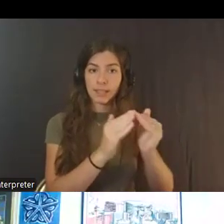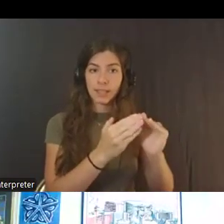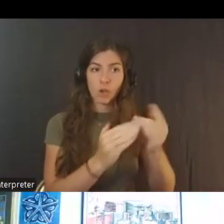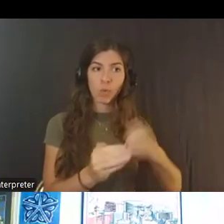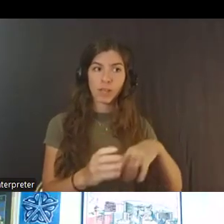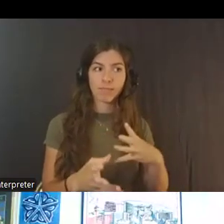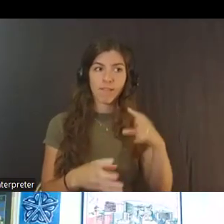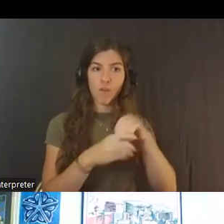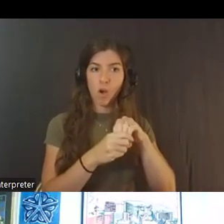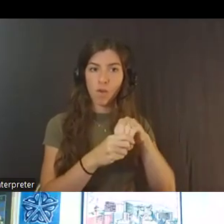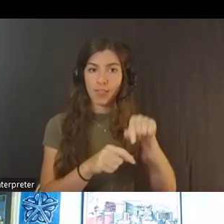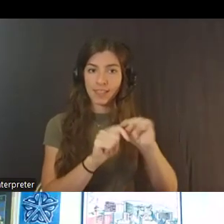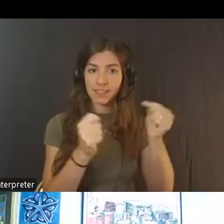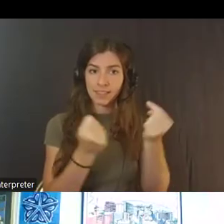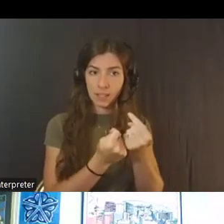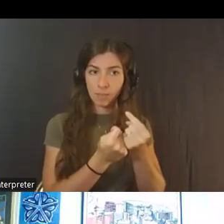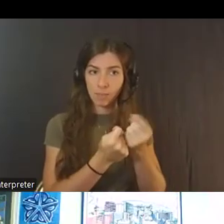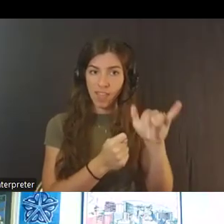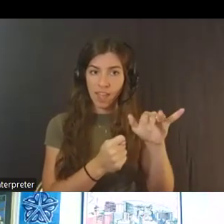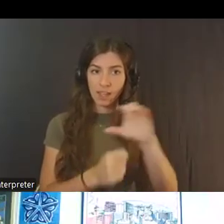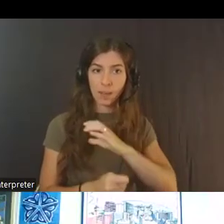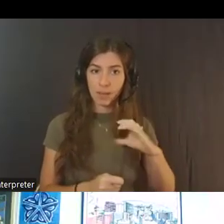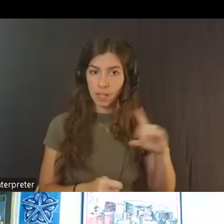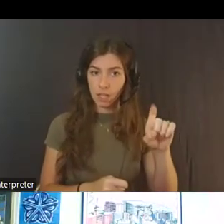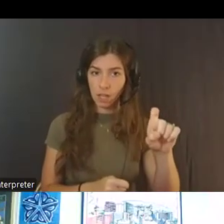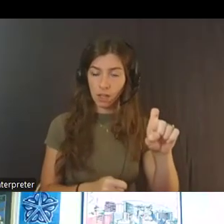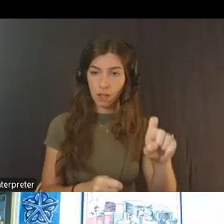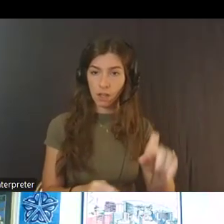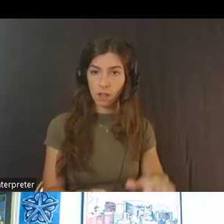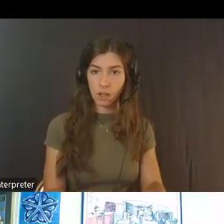in this? Will this team be engaged in that committee?